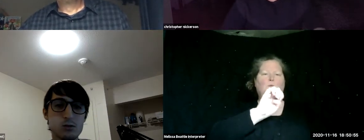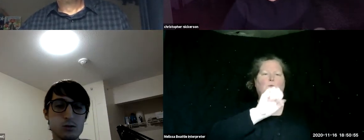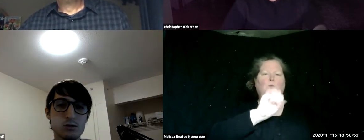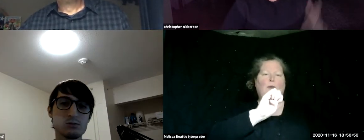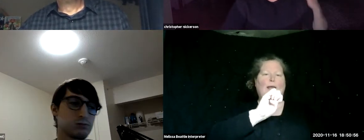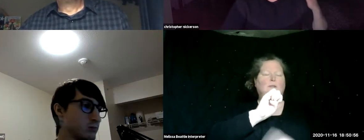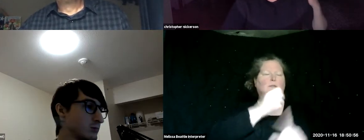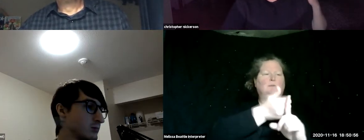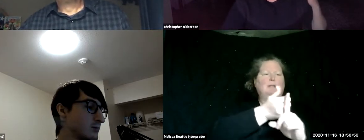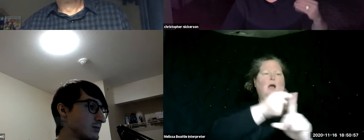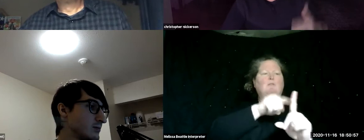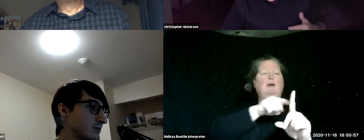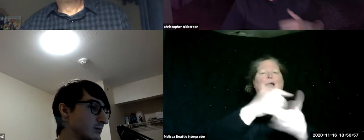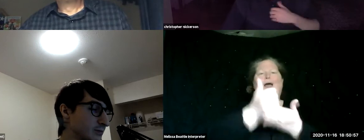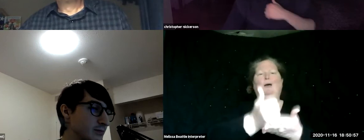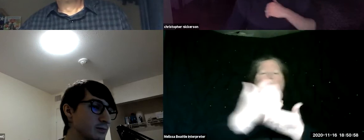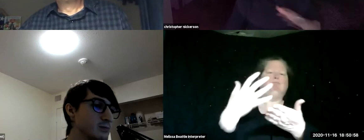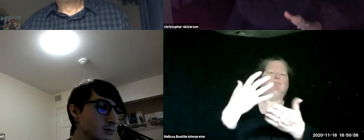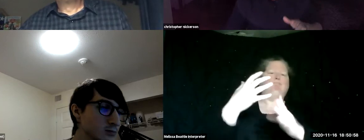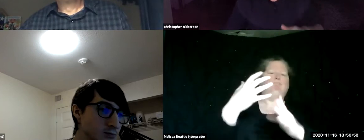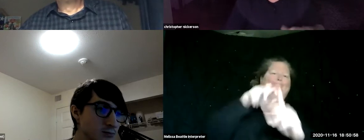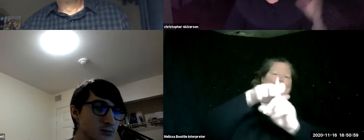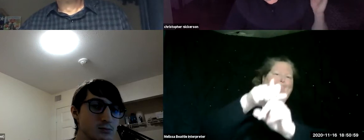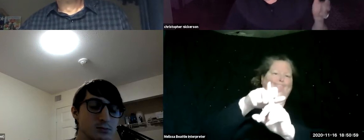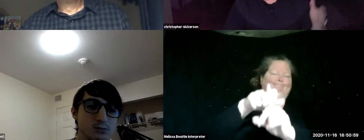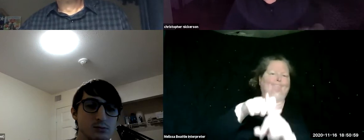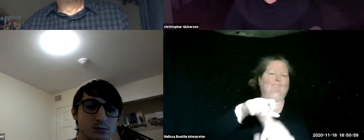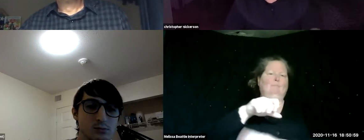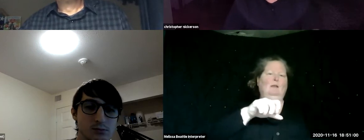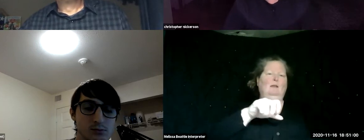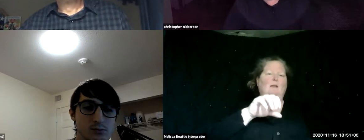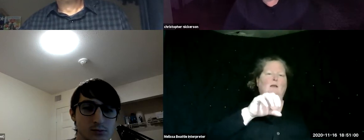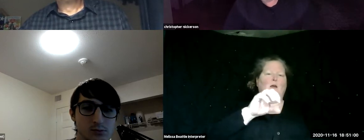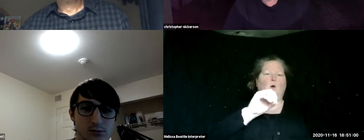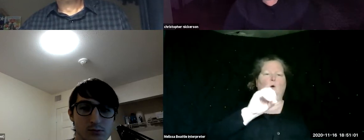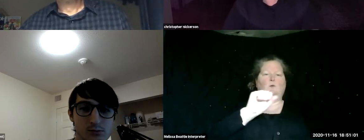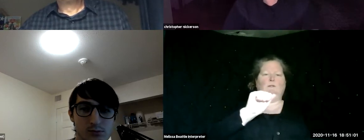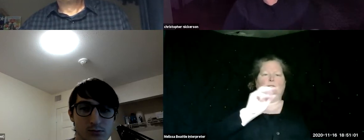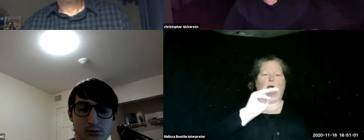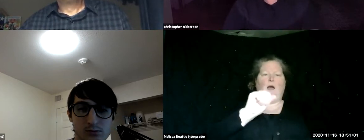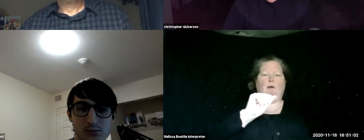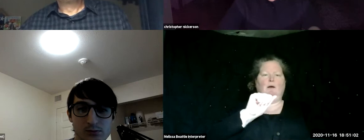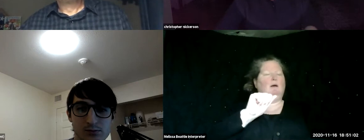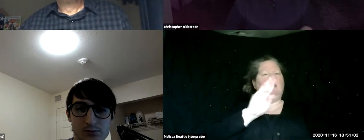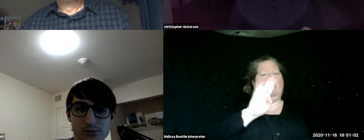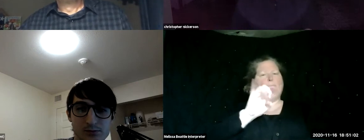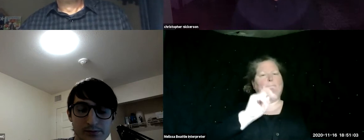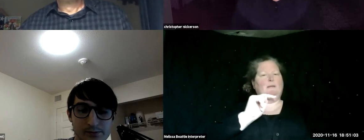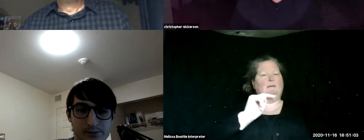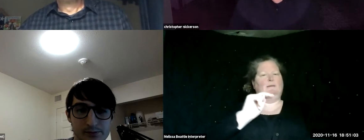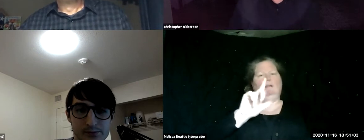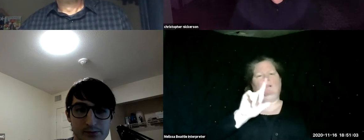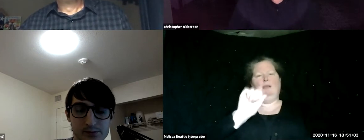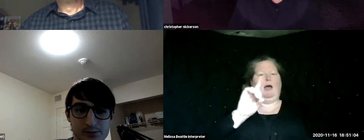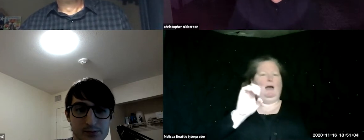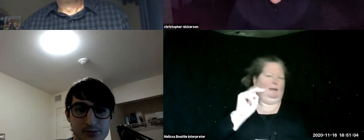work together. And Jim's saying holds so true in cybersecurity, which it was in the, you know, physical and protection services